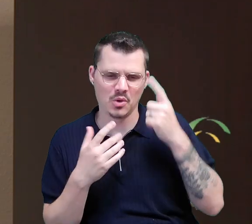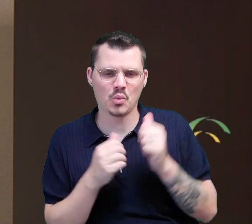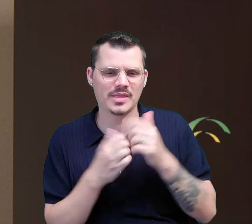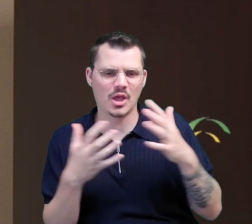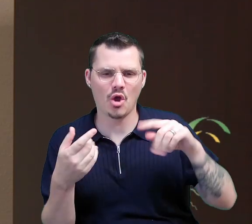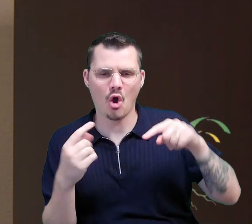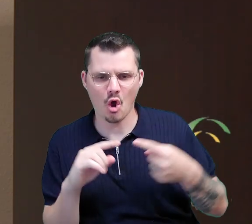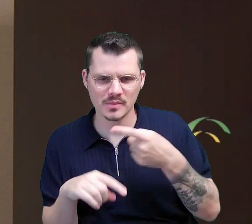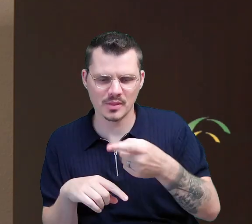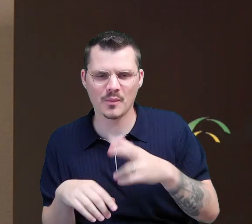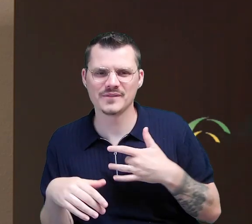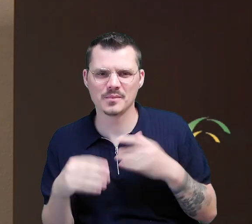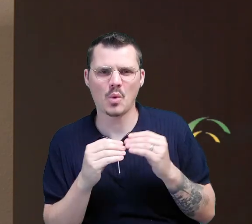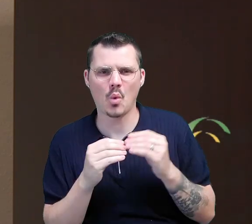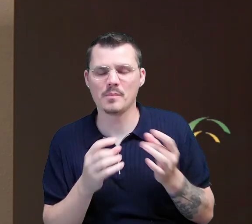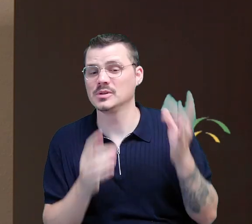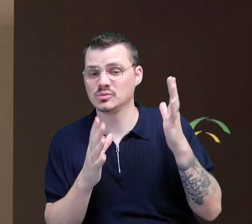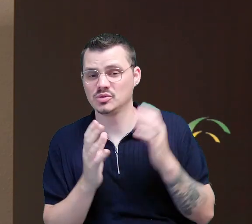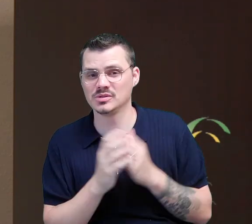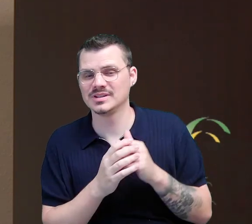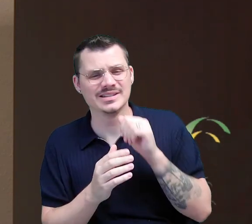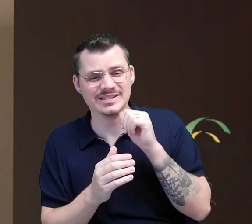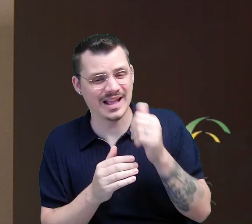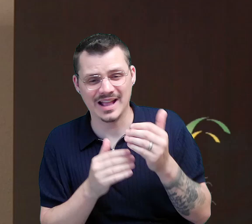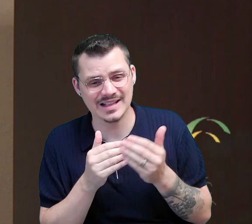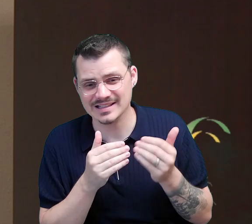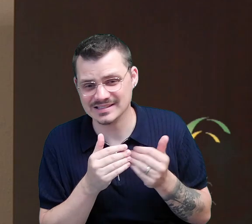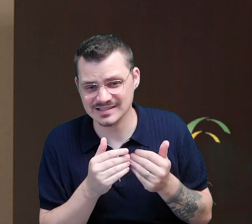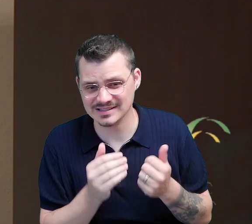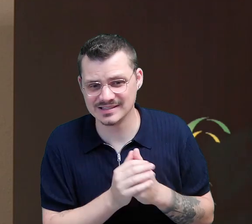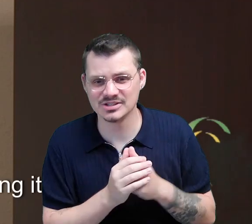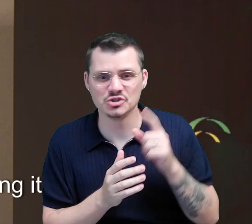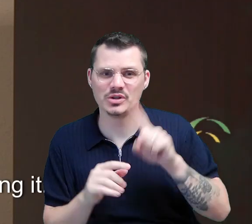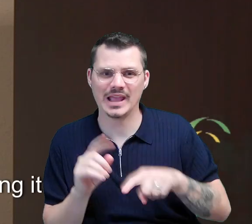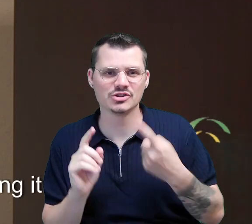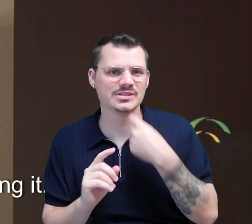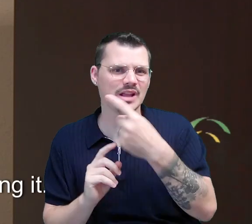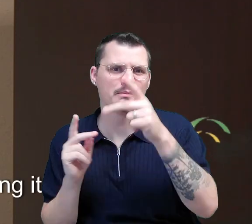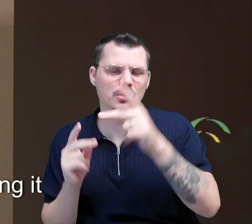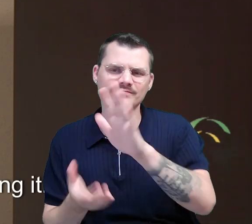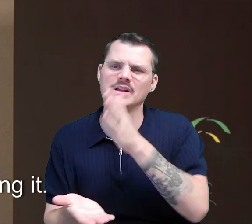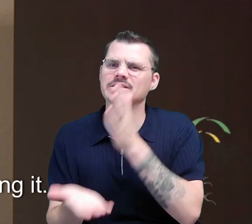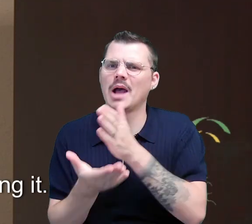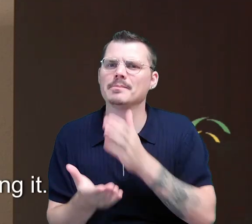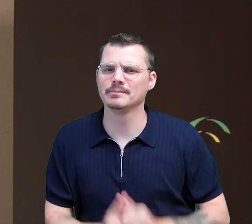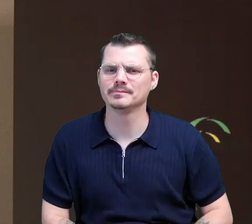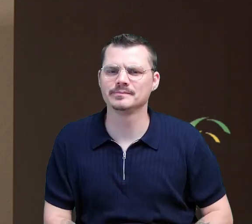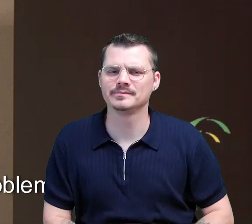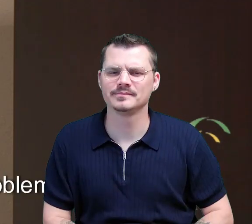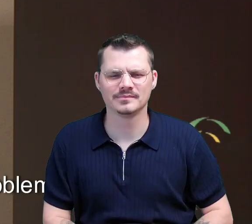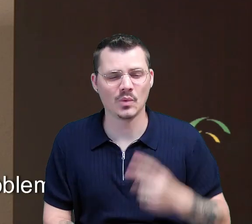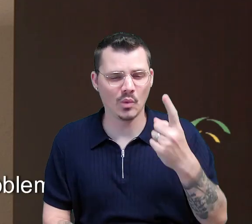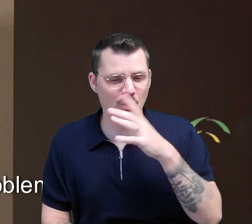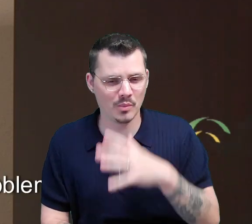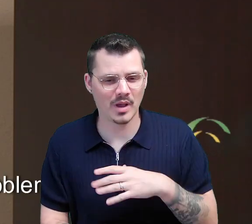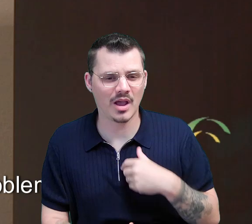without harming them or making them more miserable. This is not an easy task. You just can't tell a person to stop doing it. One